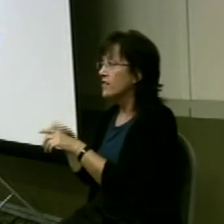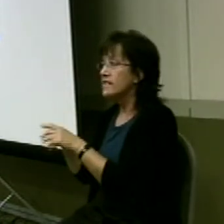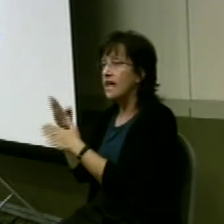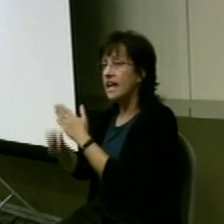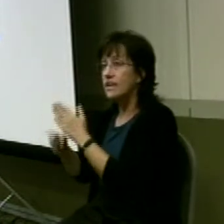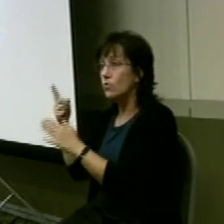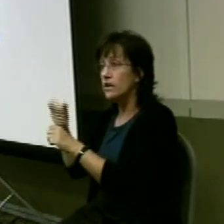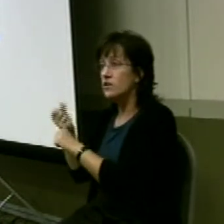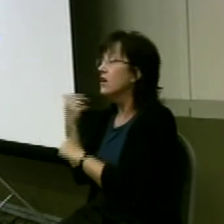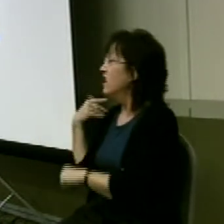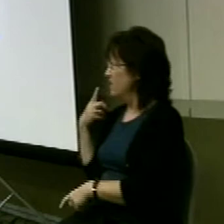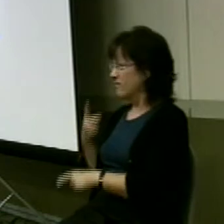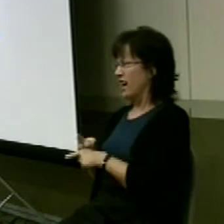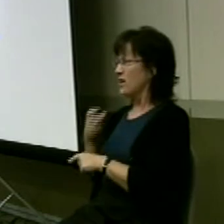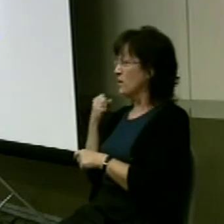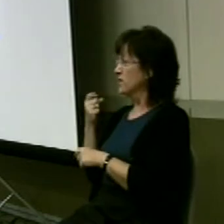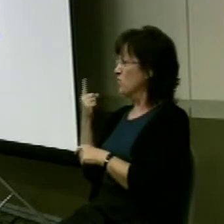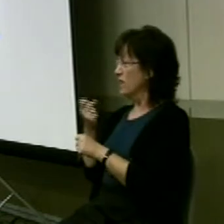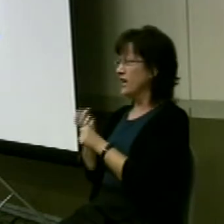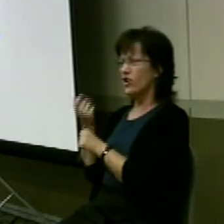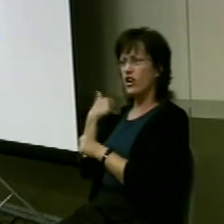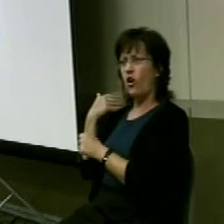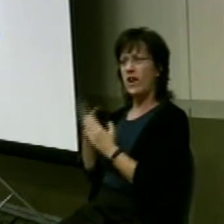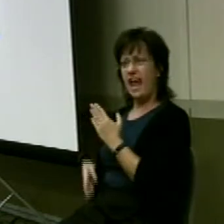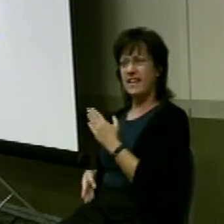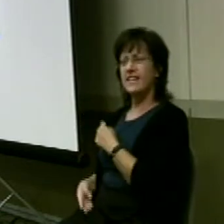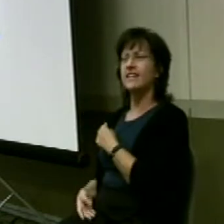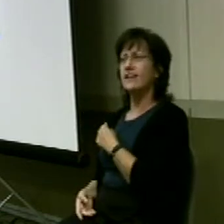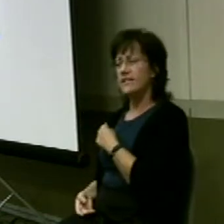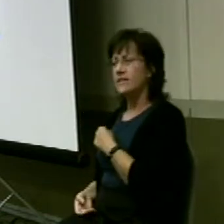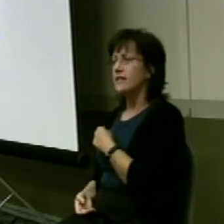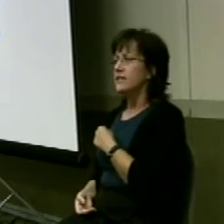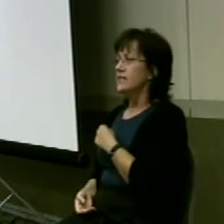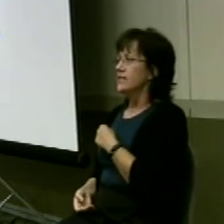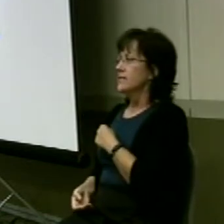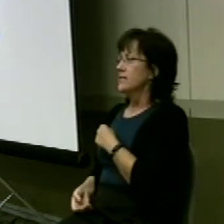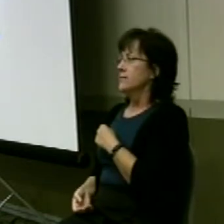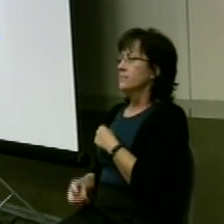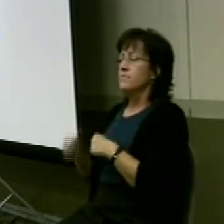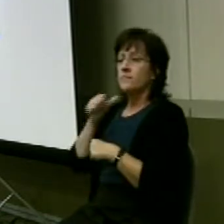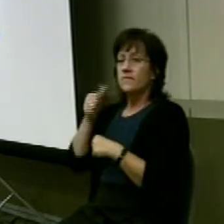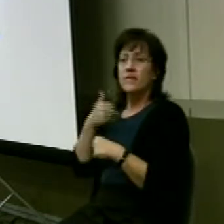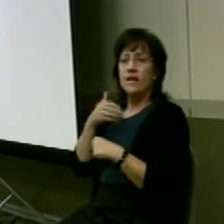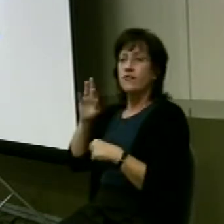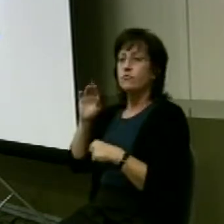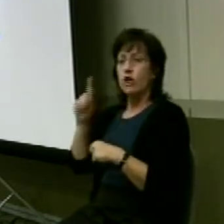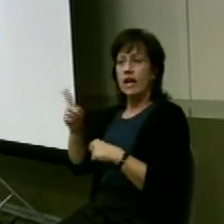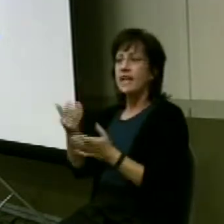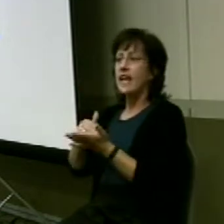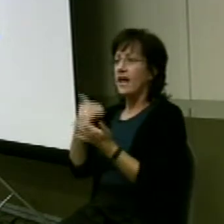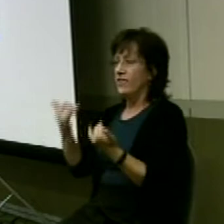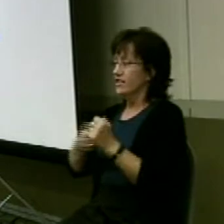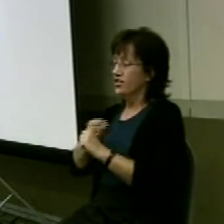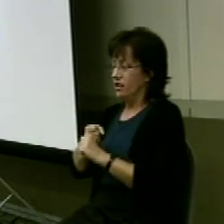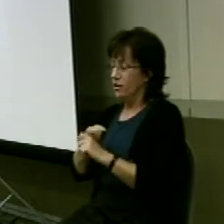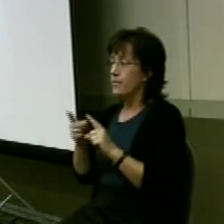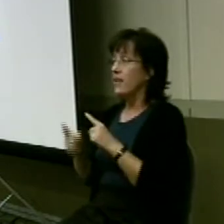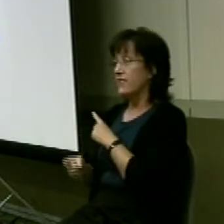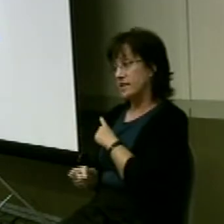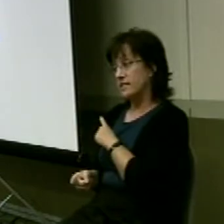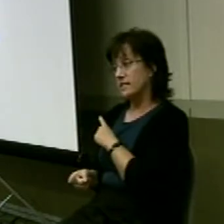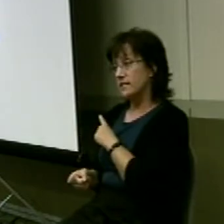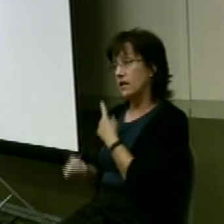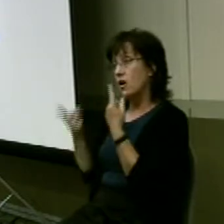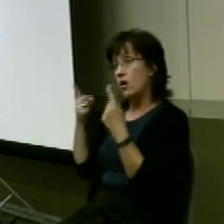little bit. This ended a year ago. Oh, yeah, it was a year ago. Yeah. This was, I didn't have Brett again